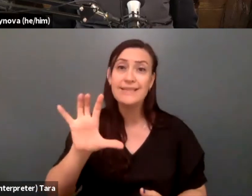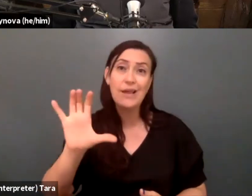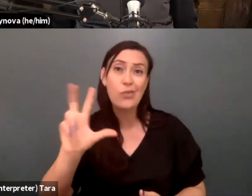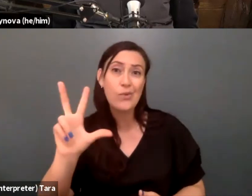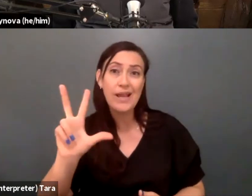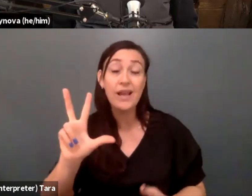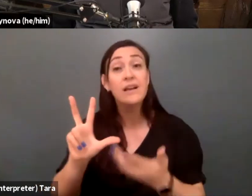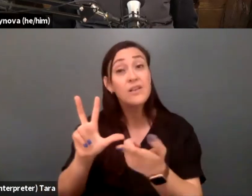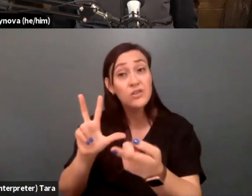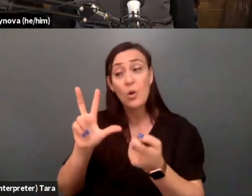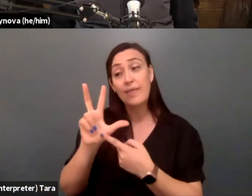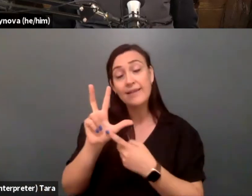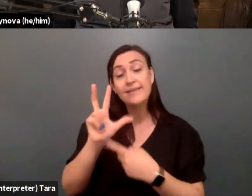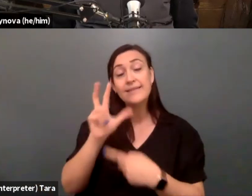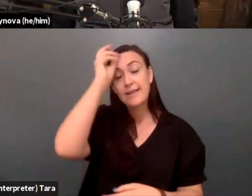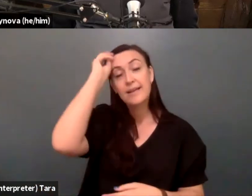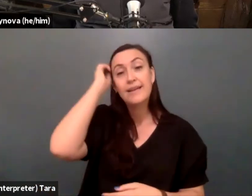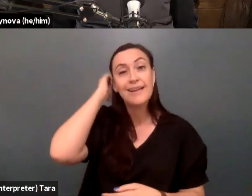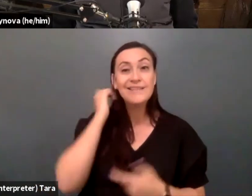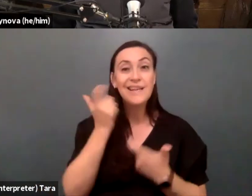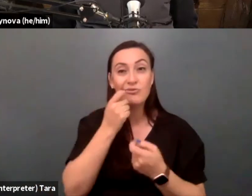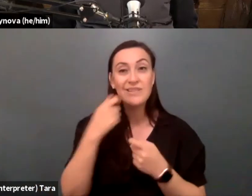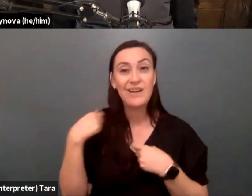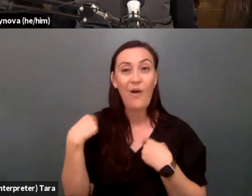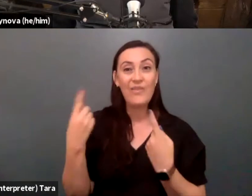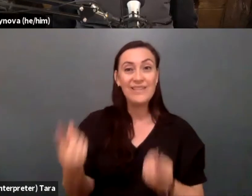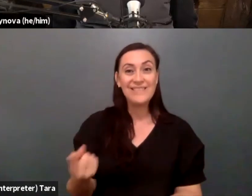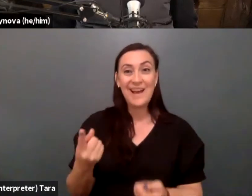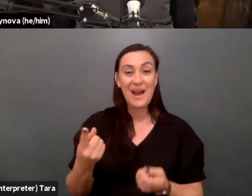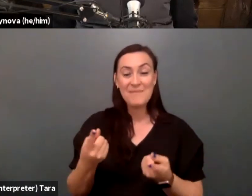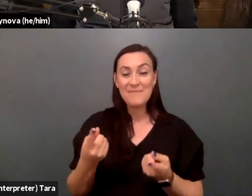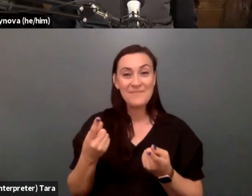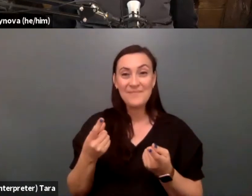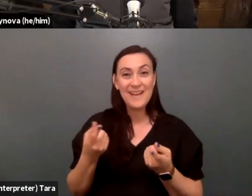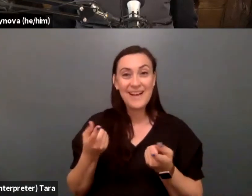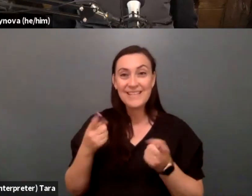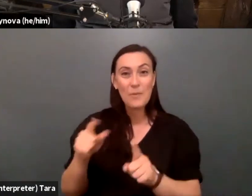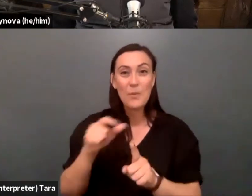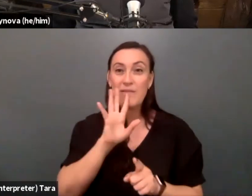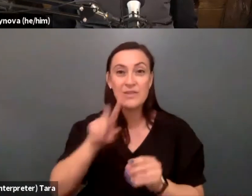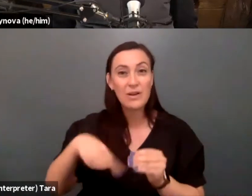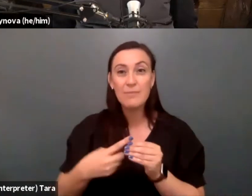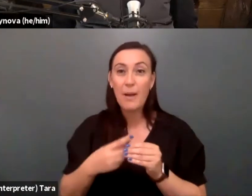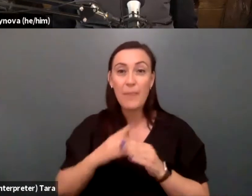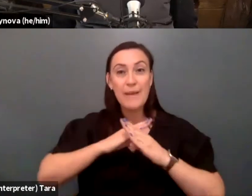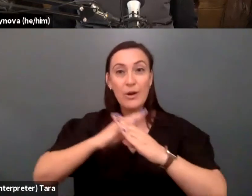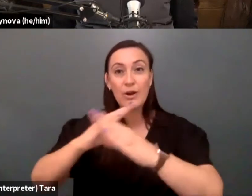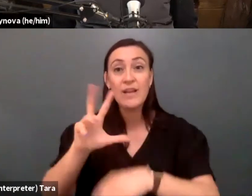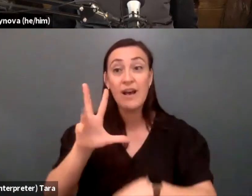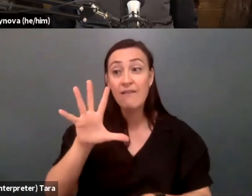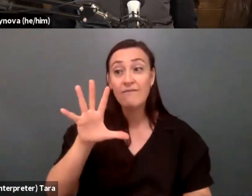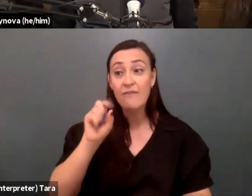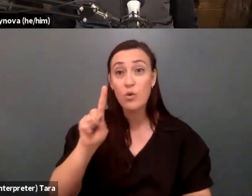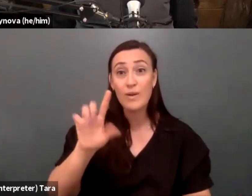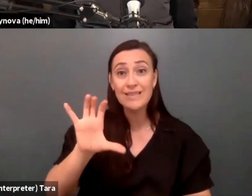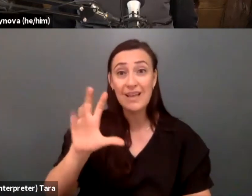about, it's interesting that all this time has gone by and we haven't talked about these barriers like 501c3 status, right? Which makes or breaks you